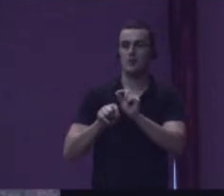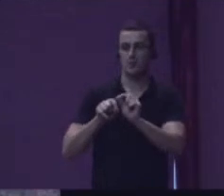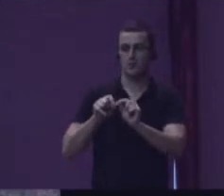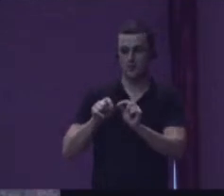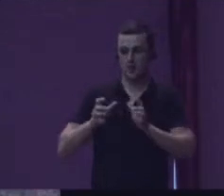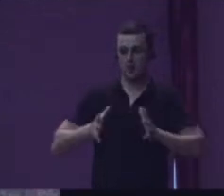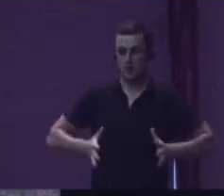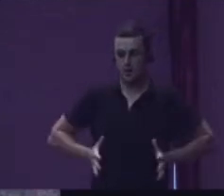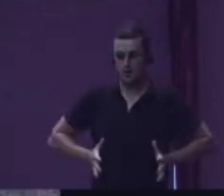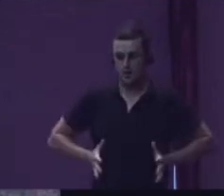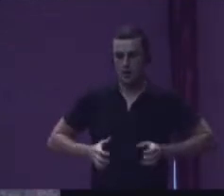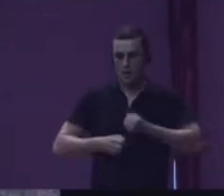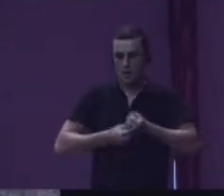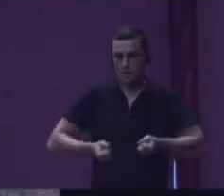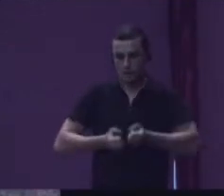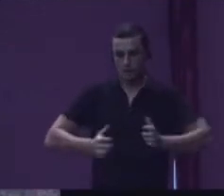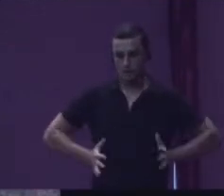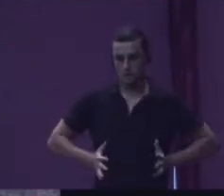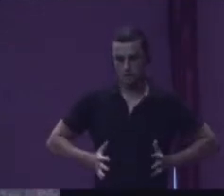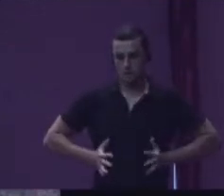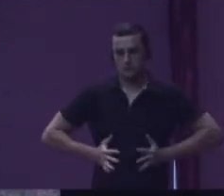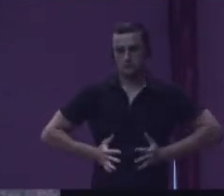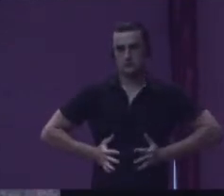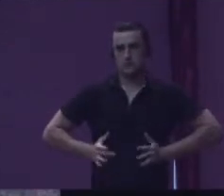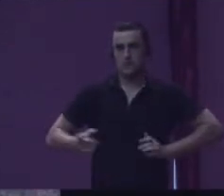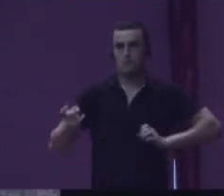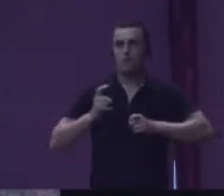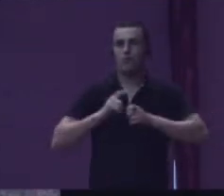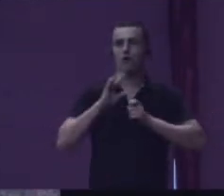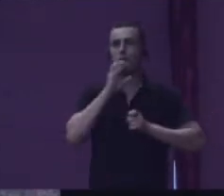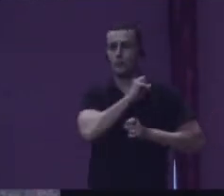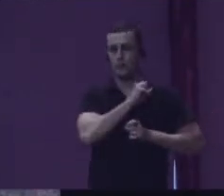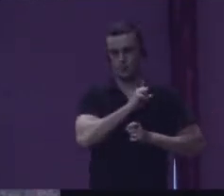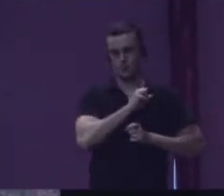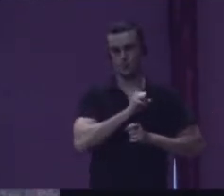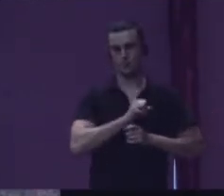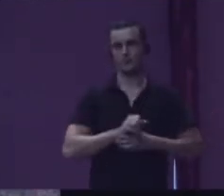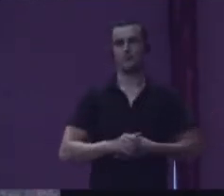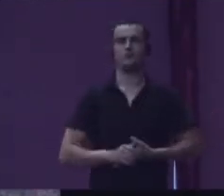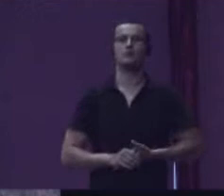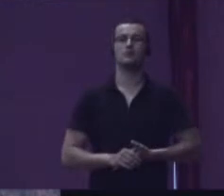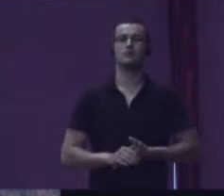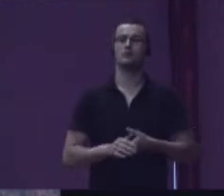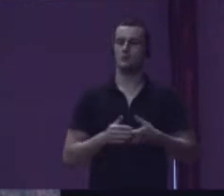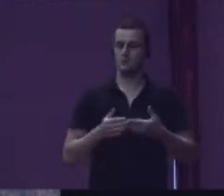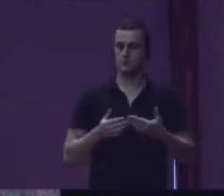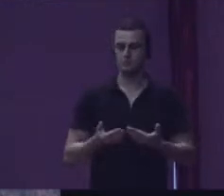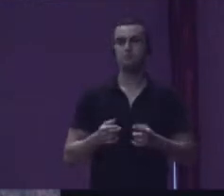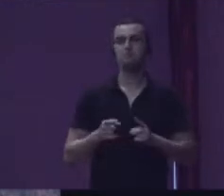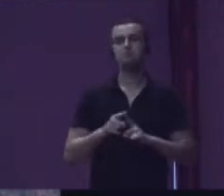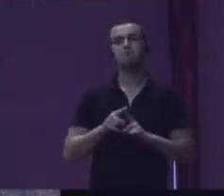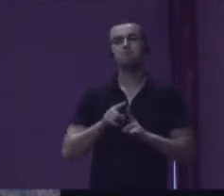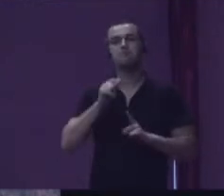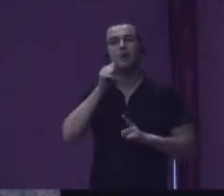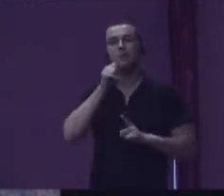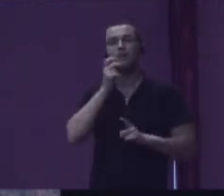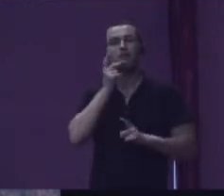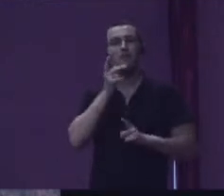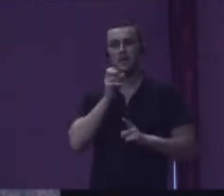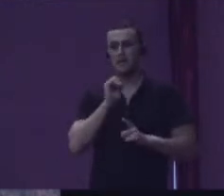now isn't. What the women say, if they don't have the binder, they